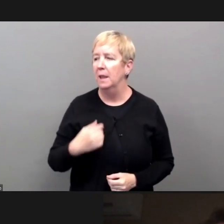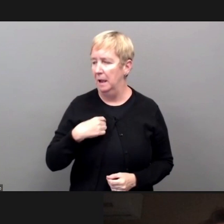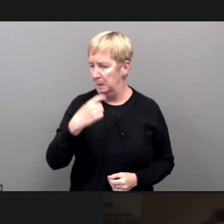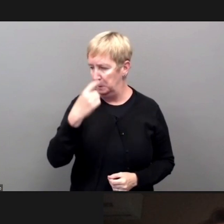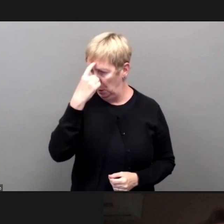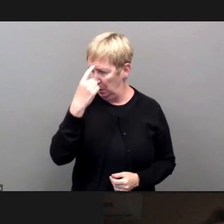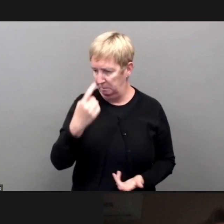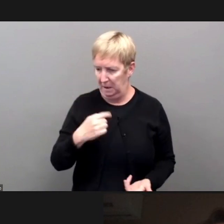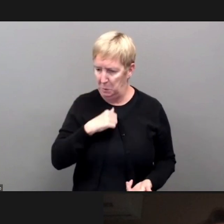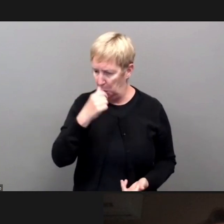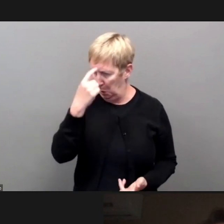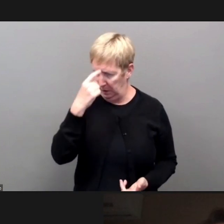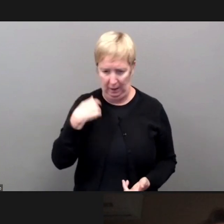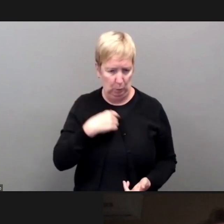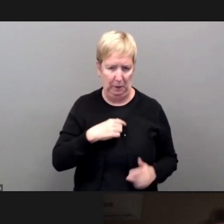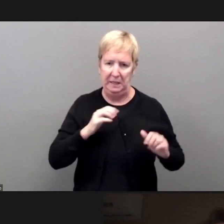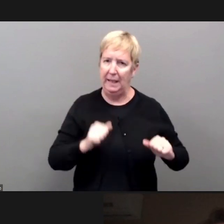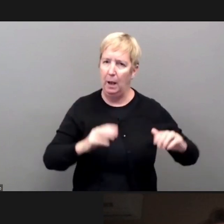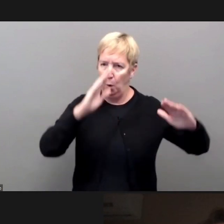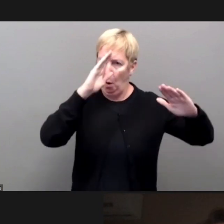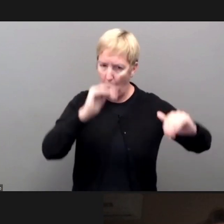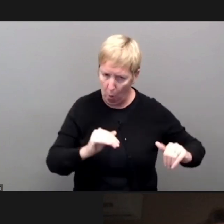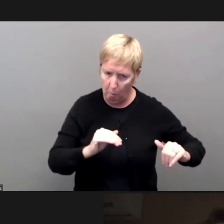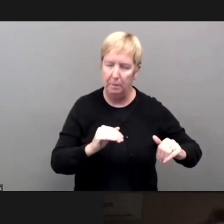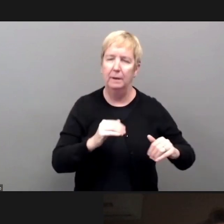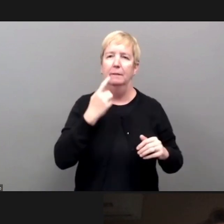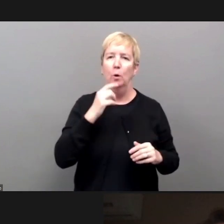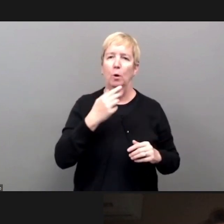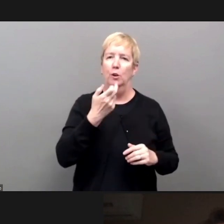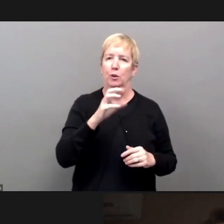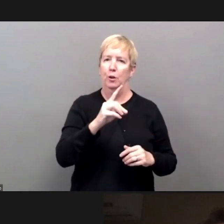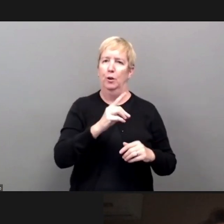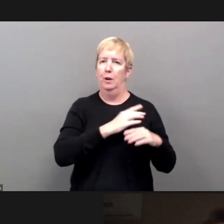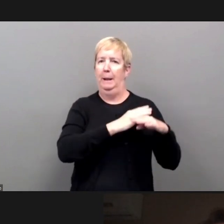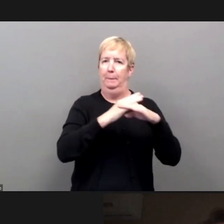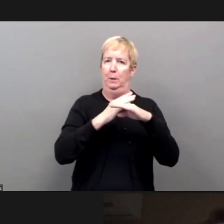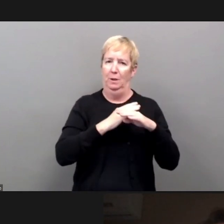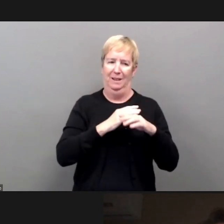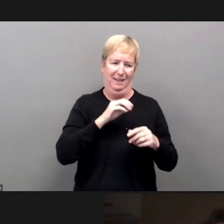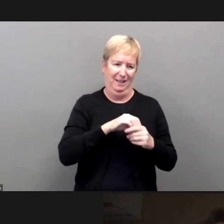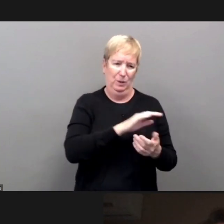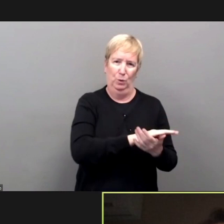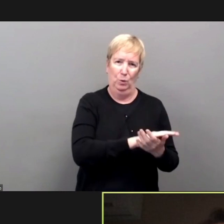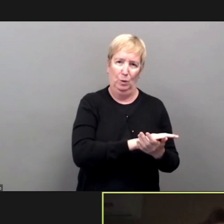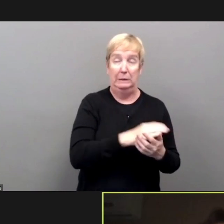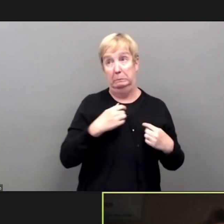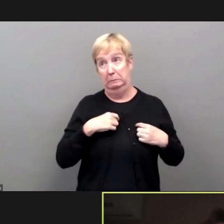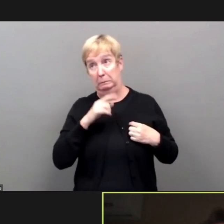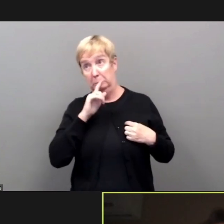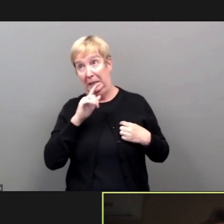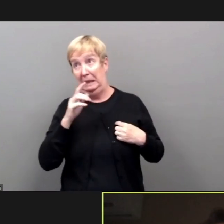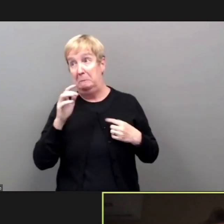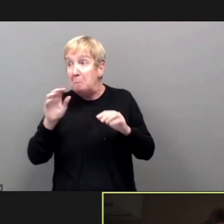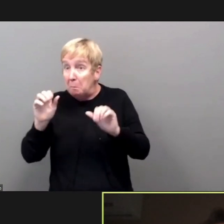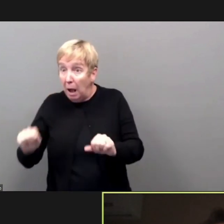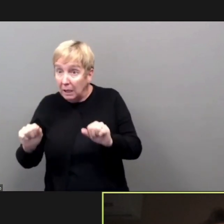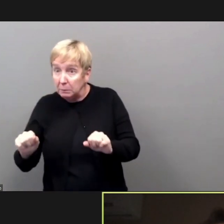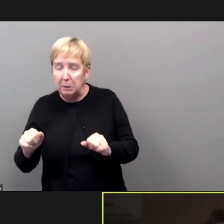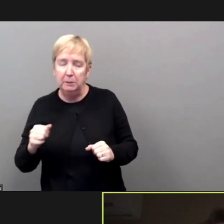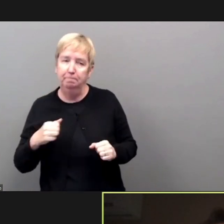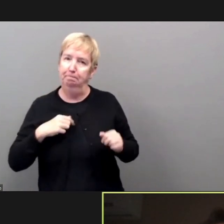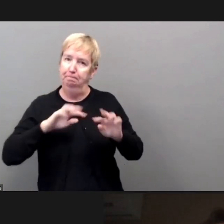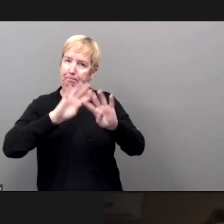approximating herd immunity in schools if herd immunity is even achievable. And we're not even sure about that